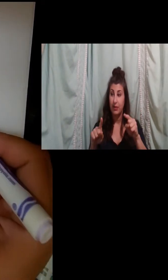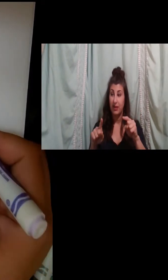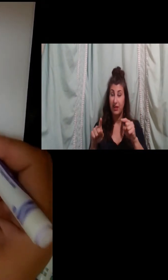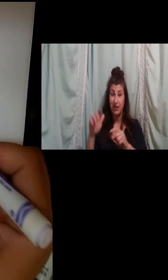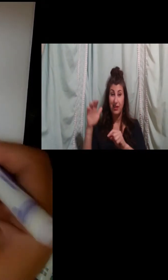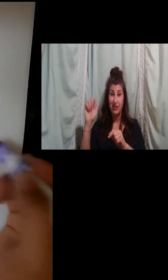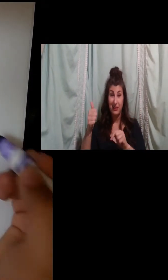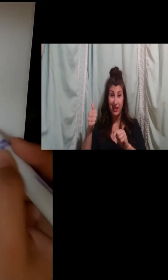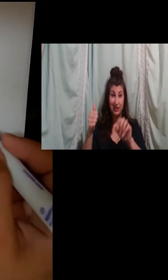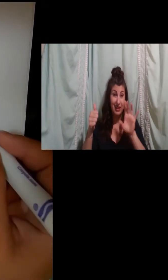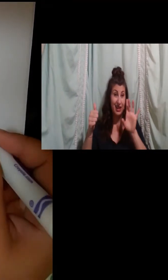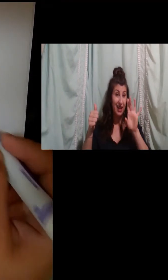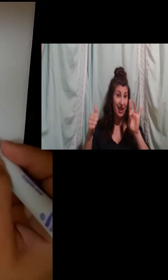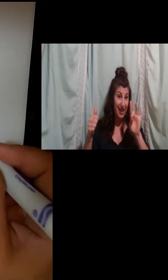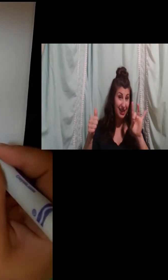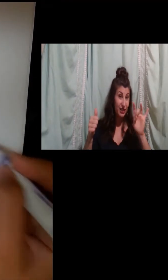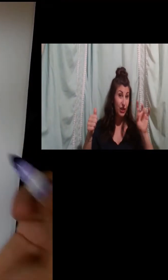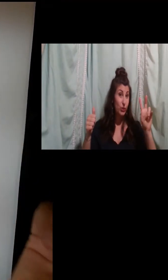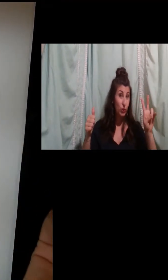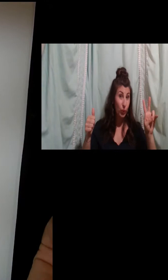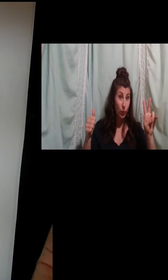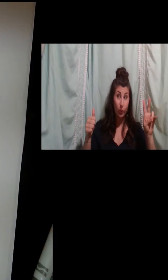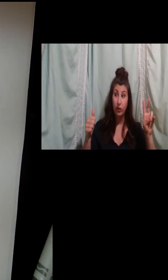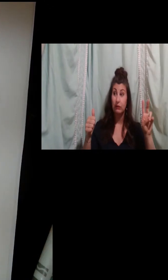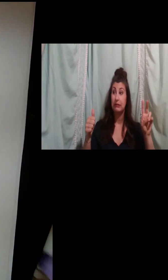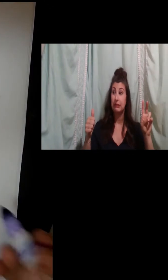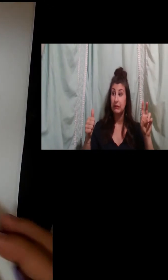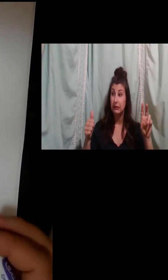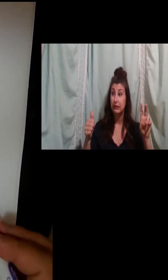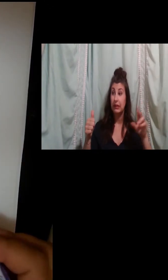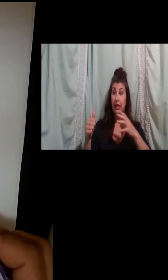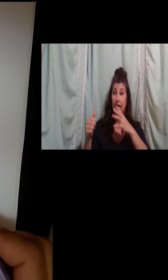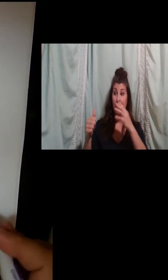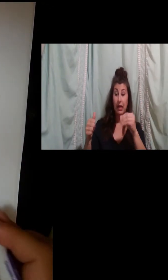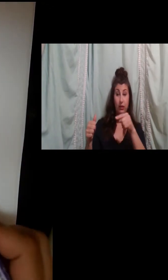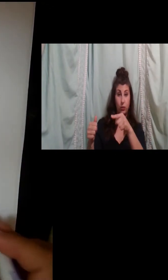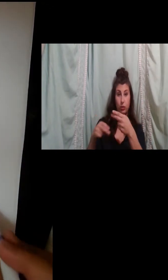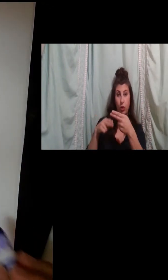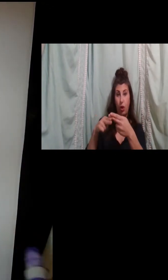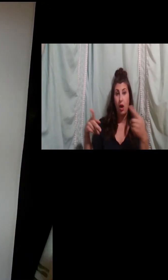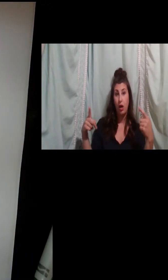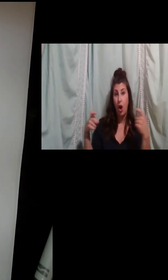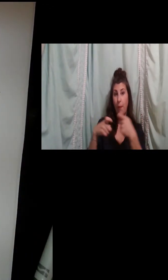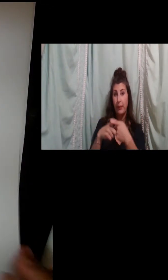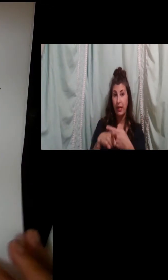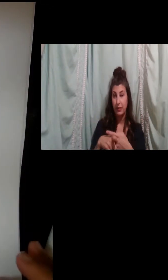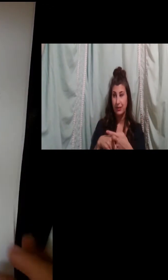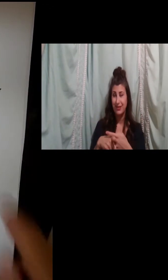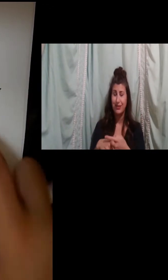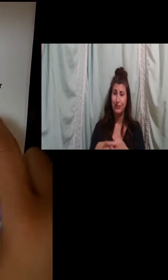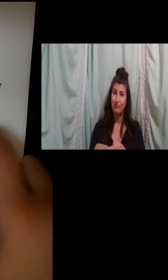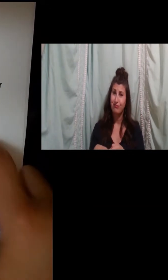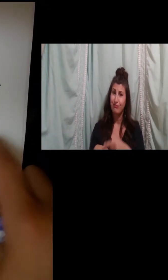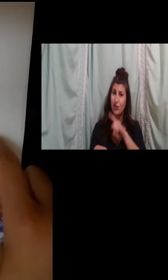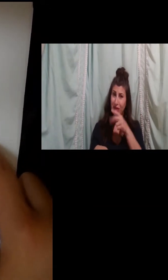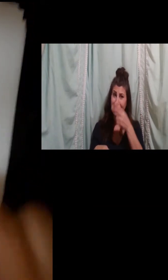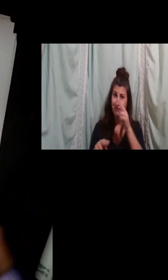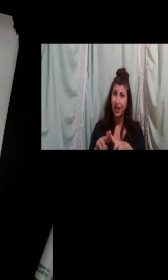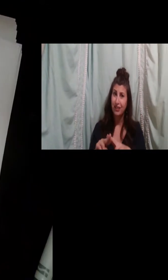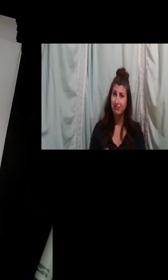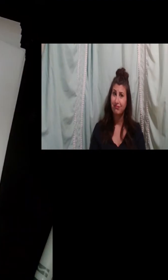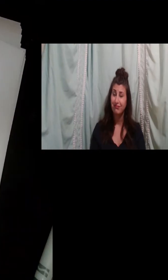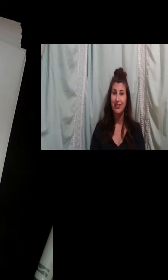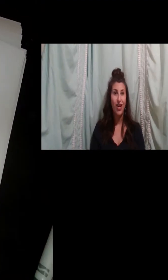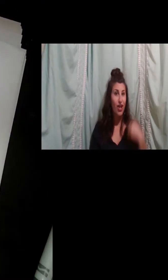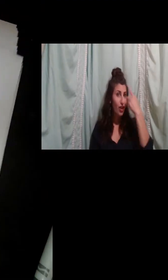of 10, my bases of 8, and my bases of 2. All right, and these are the complex ones. And these are pretty